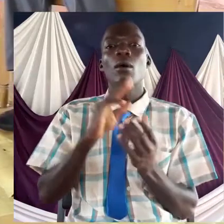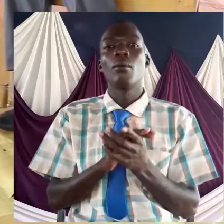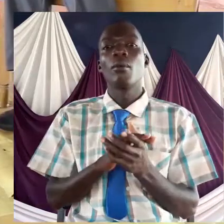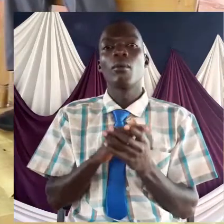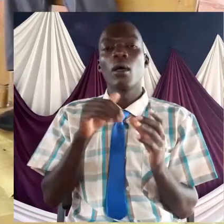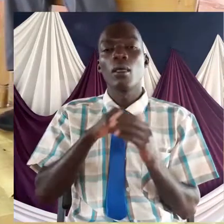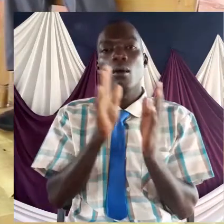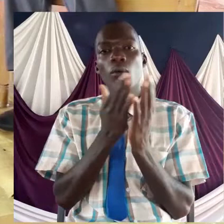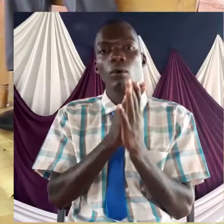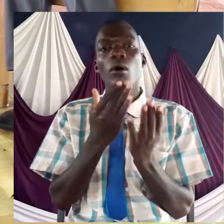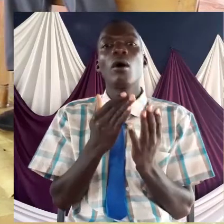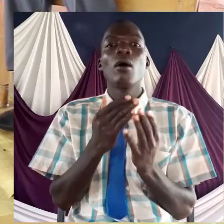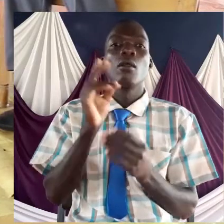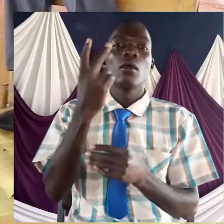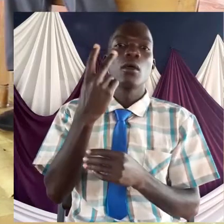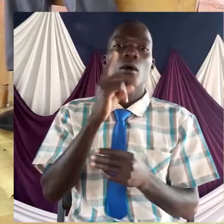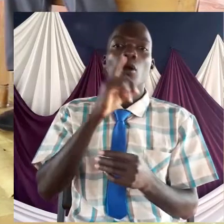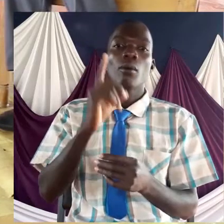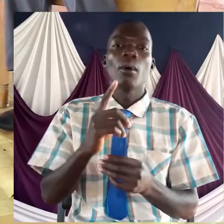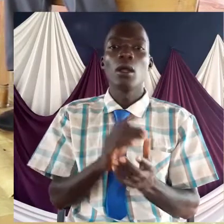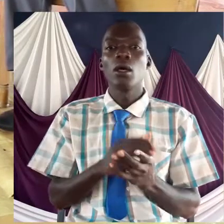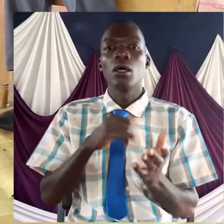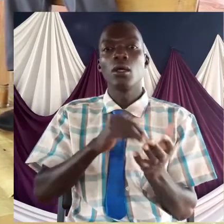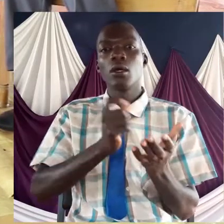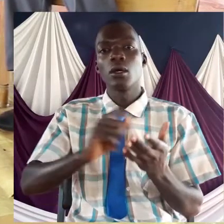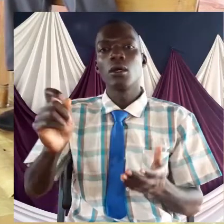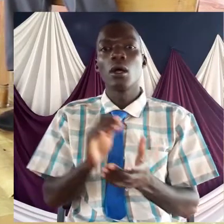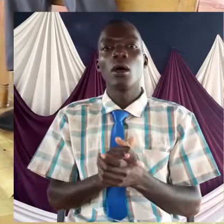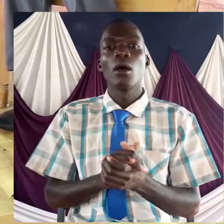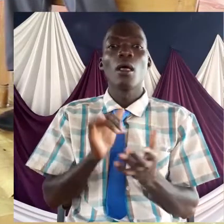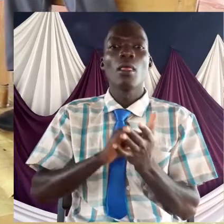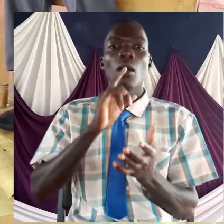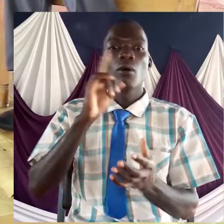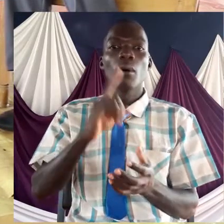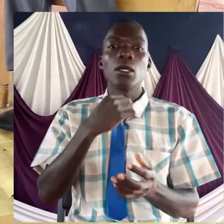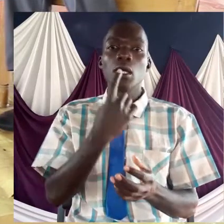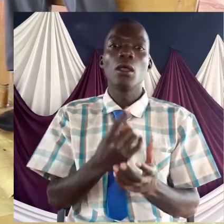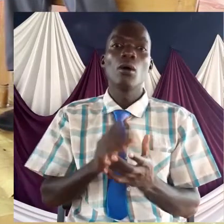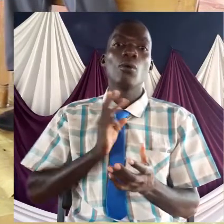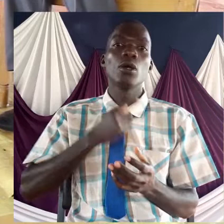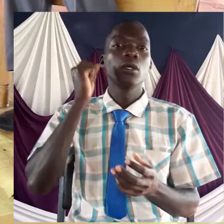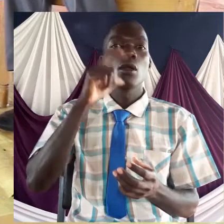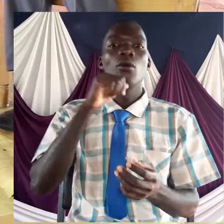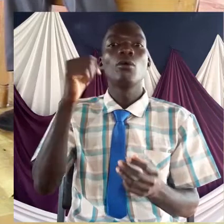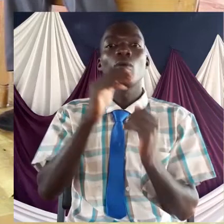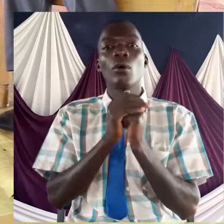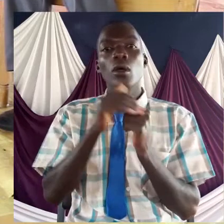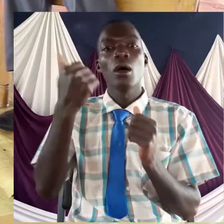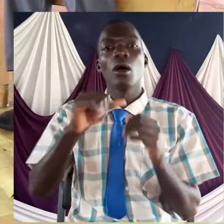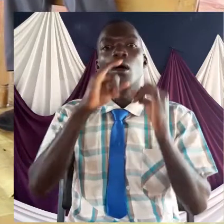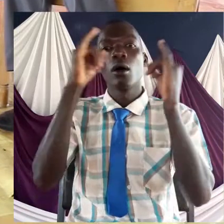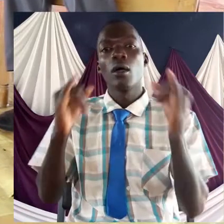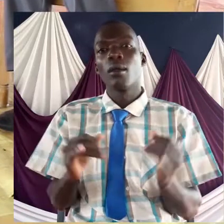their books, the second commandment is deleted. Mm-hmm. And that commandment says, thou shall not worship any idol. So